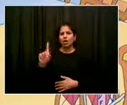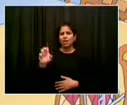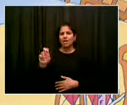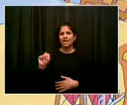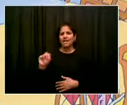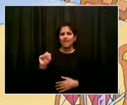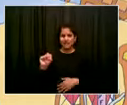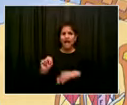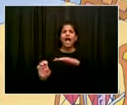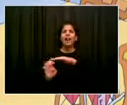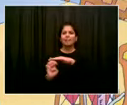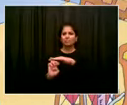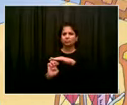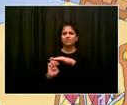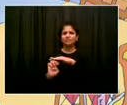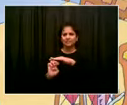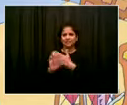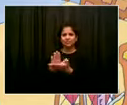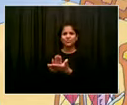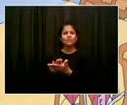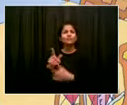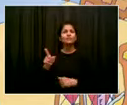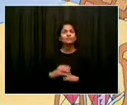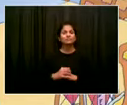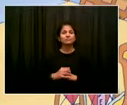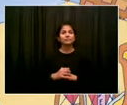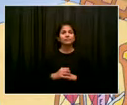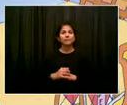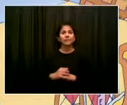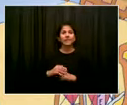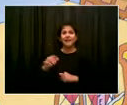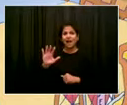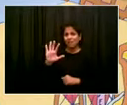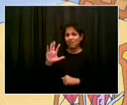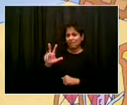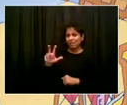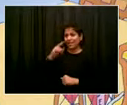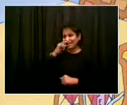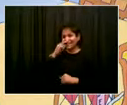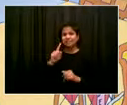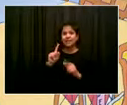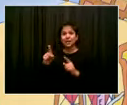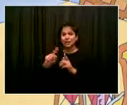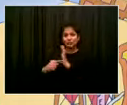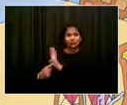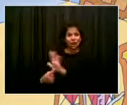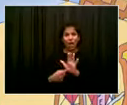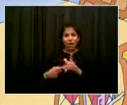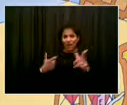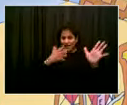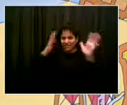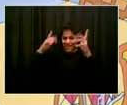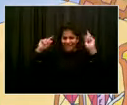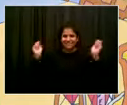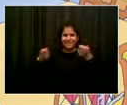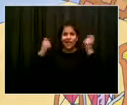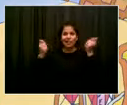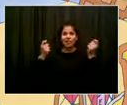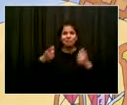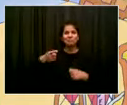New York City. These 53 we're going to use to have a moment to really celebrate. These kids are going to be together with their